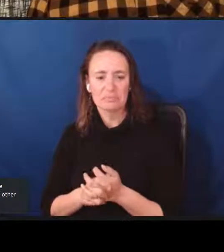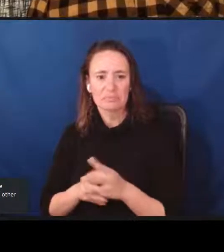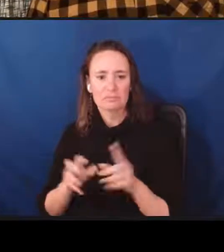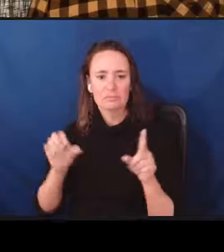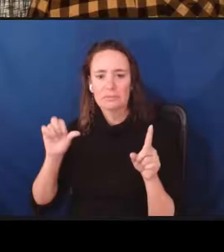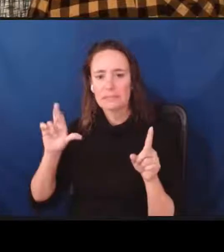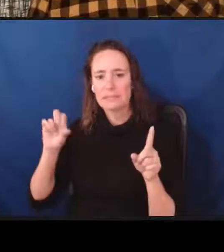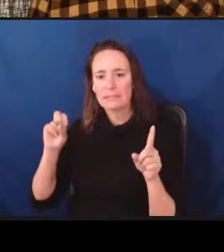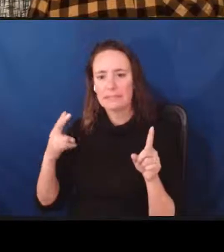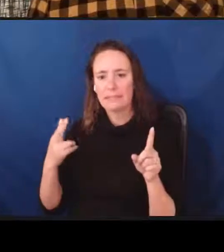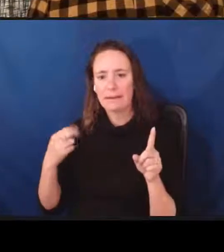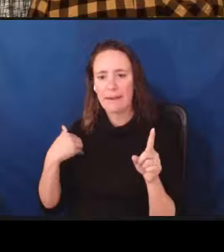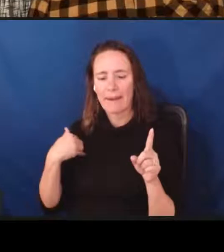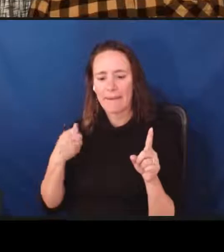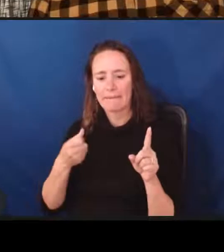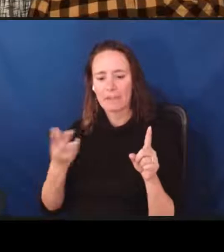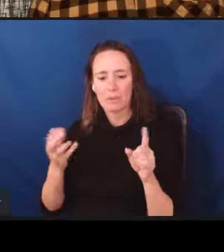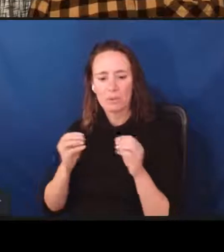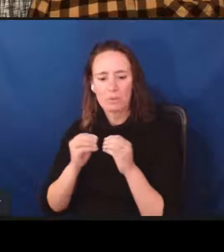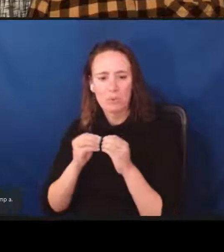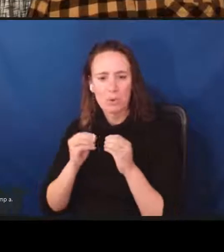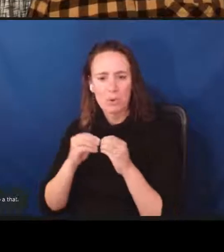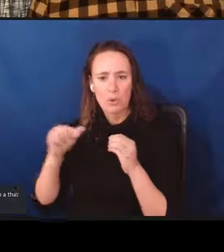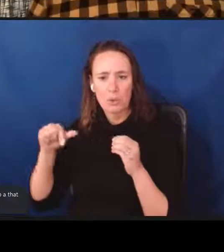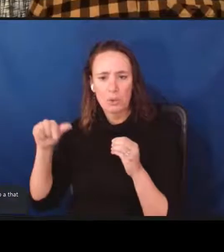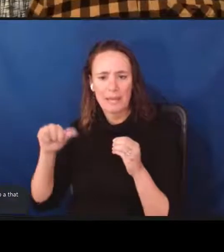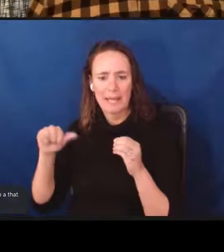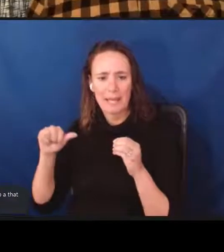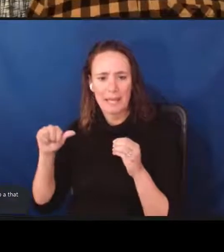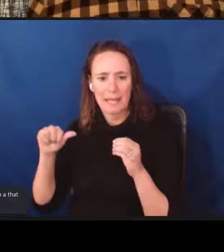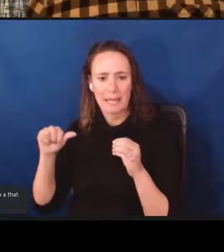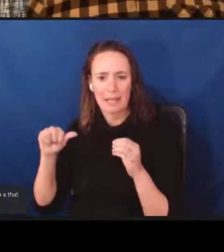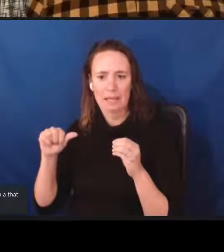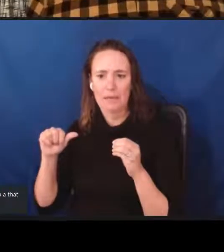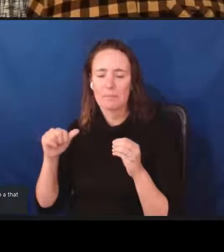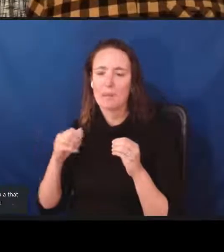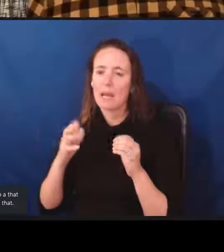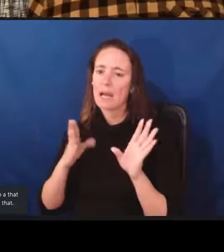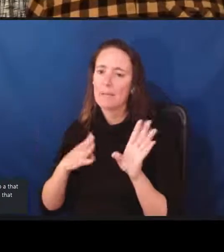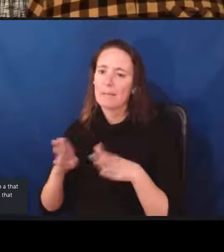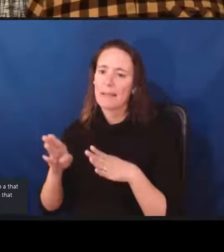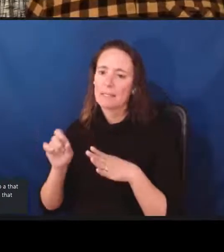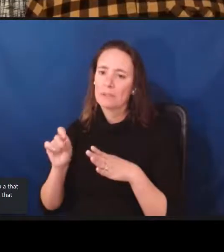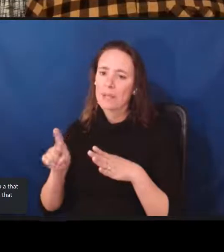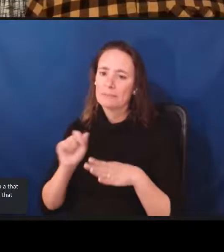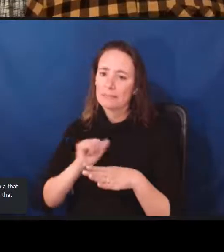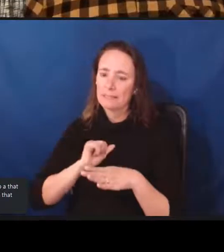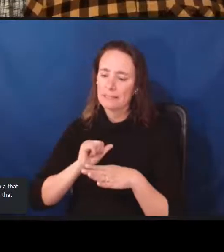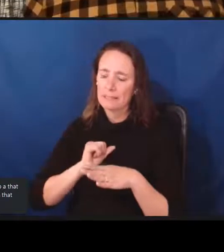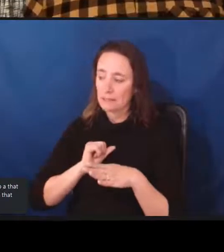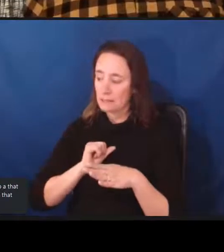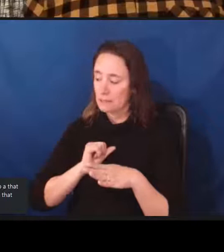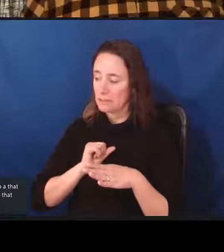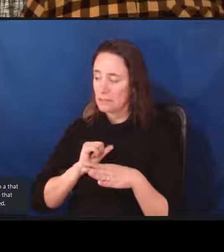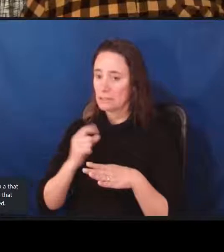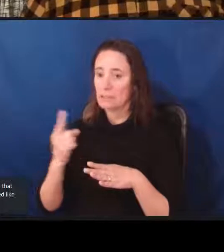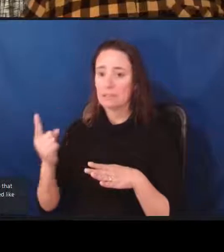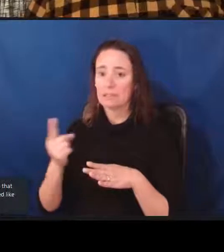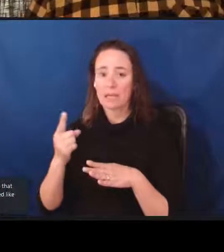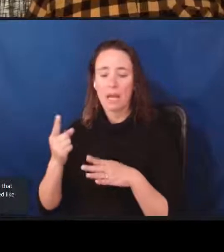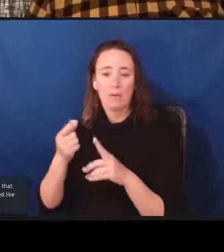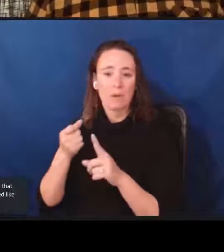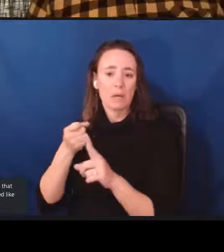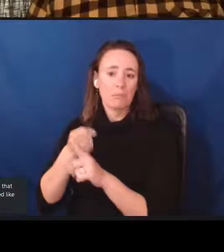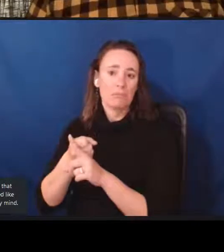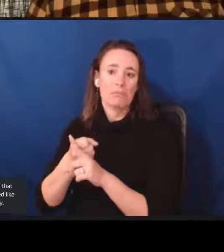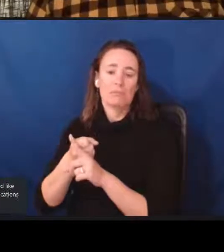Well, I do have a few more in the Q&A that came up, but what I was going to ask is that when someone has something happen like you did where you need to